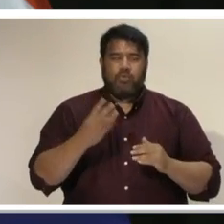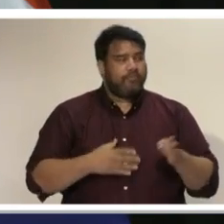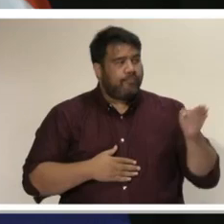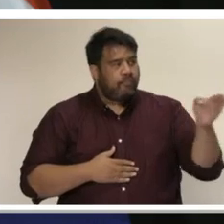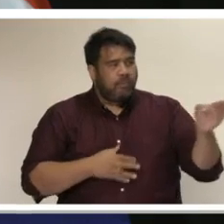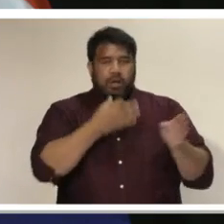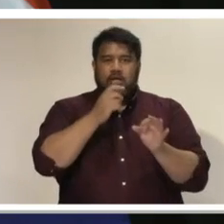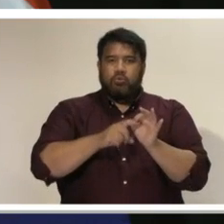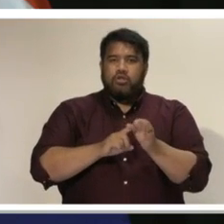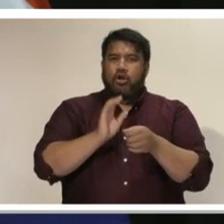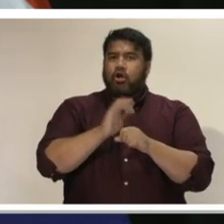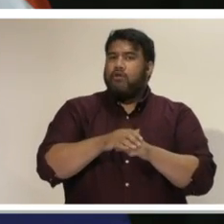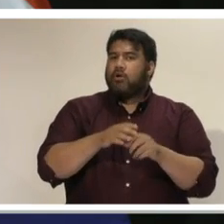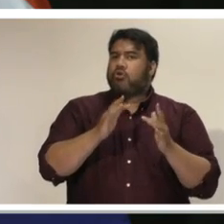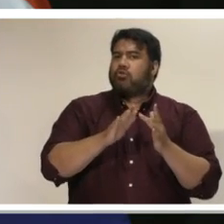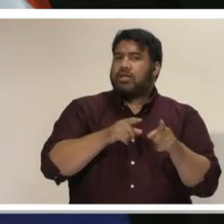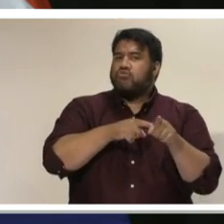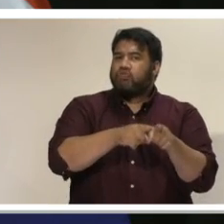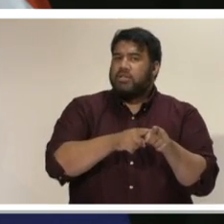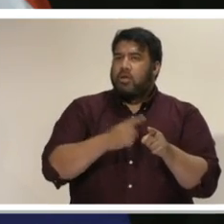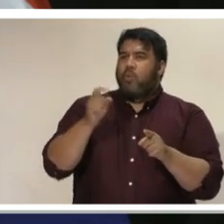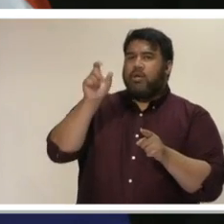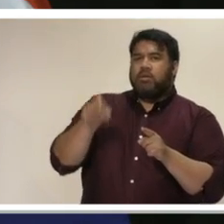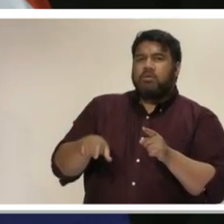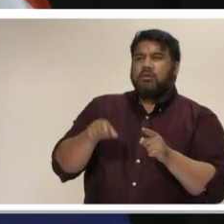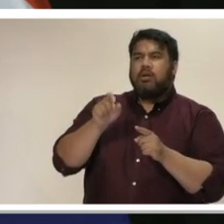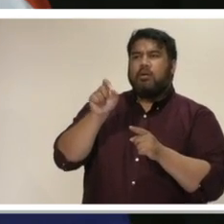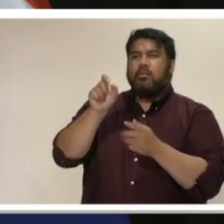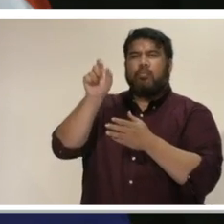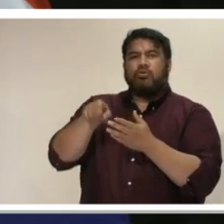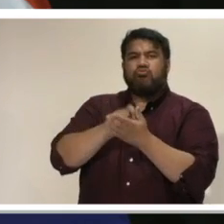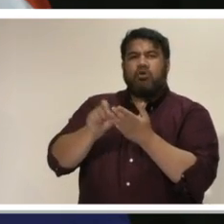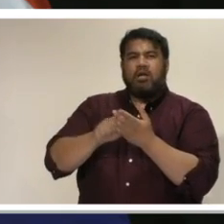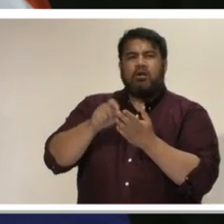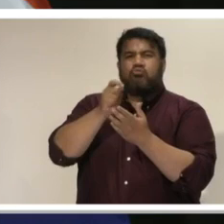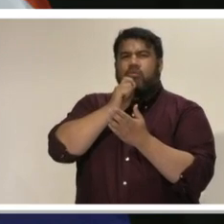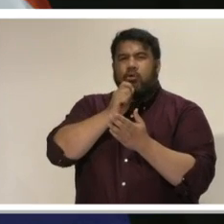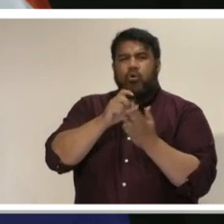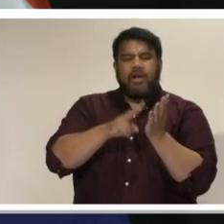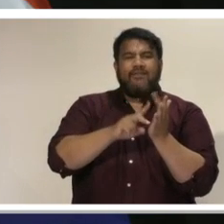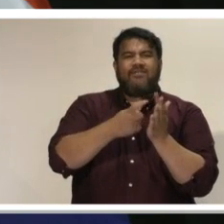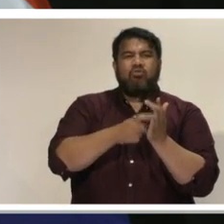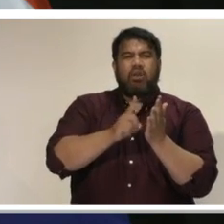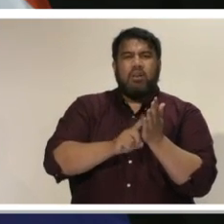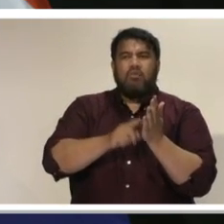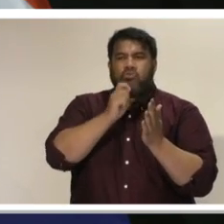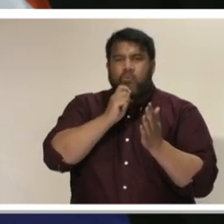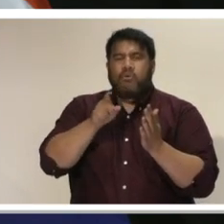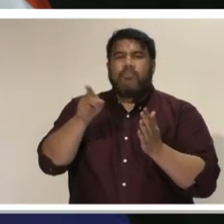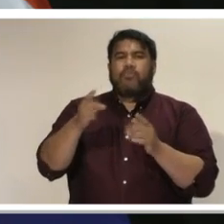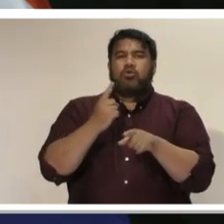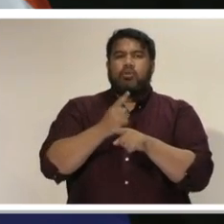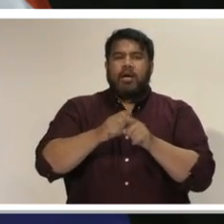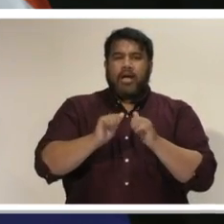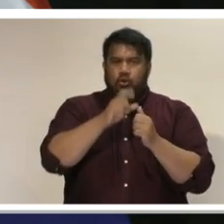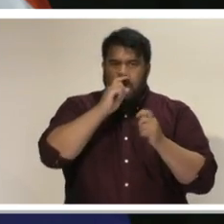Dr. Verrill identified a number of sort of key performance indicators, Yes. including 3 of critical priority. Has the Ministry of Health achieved